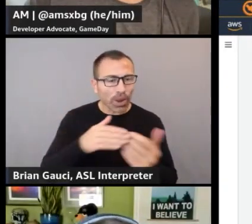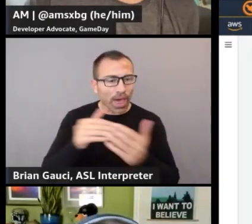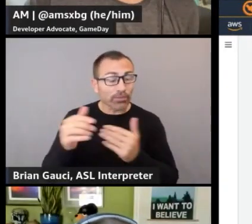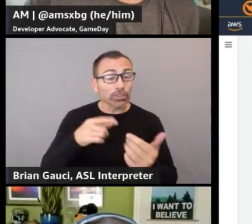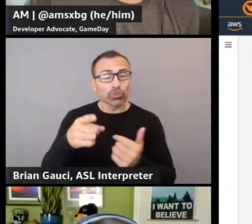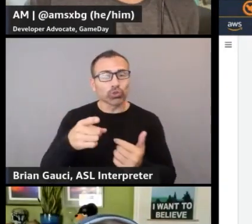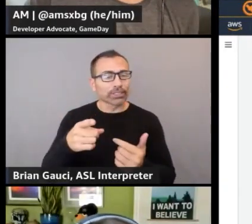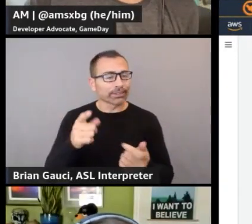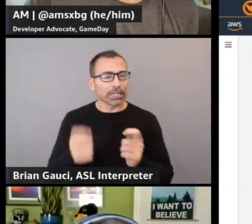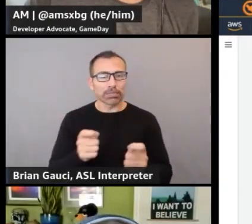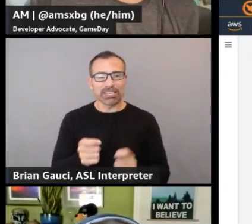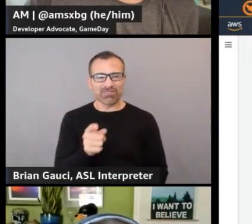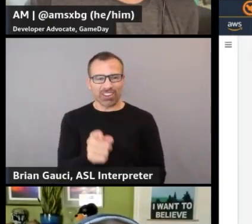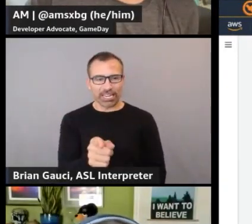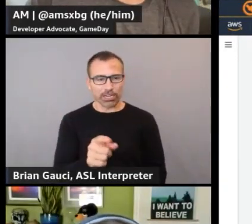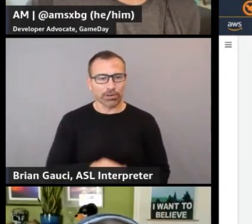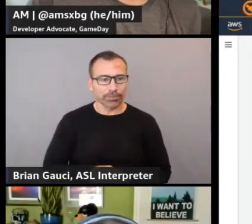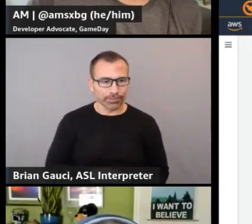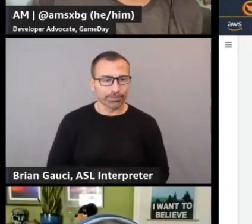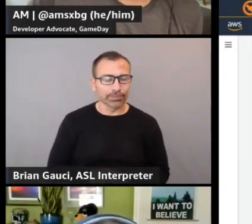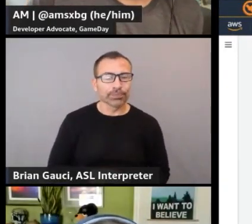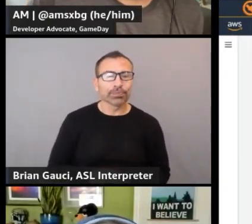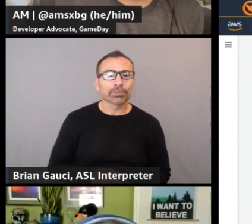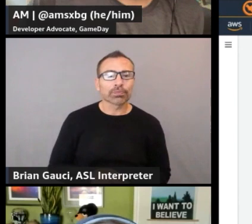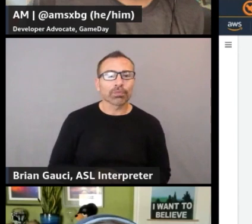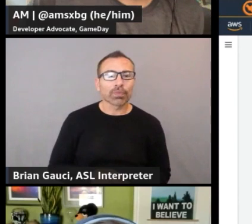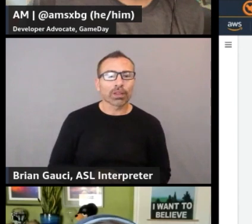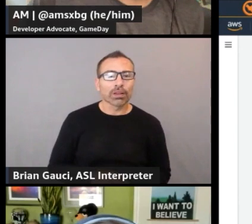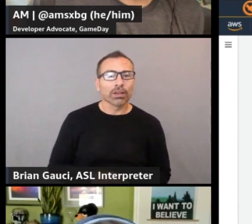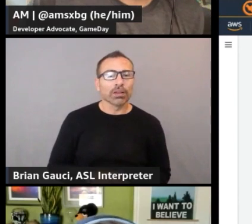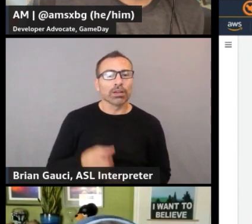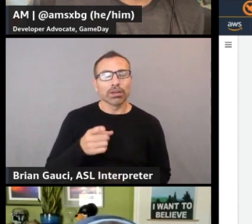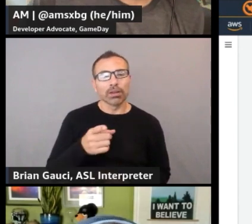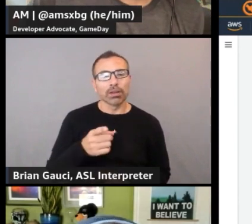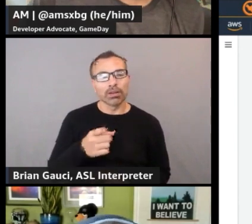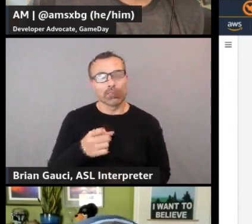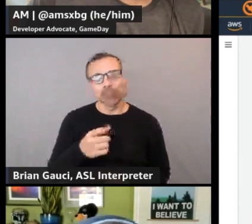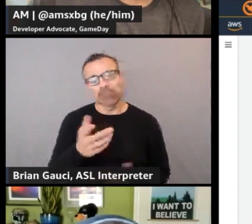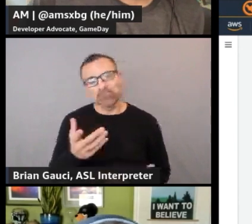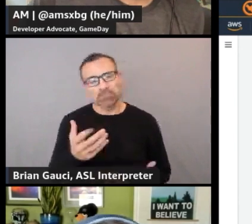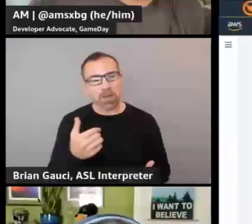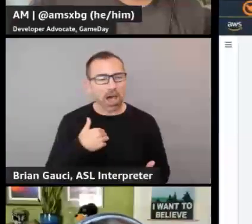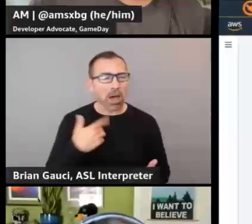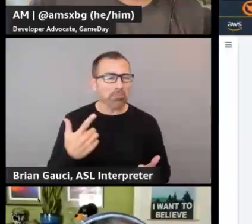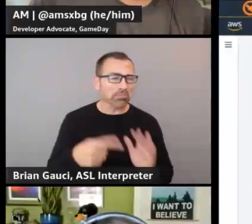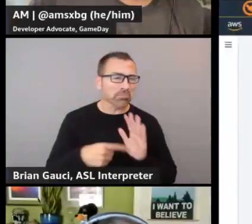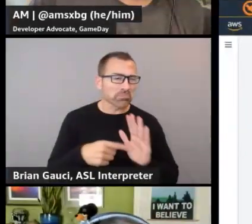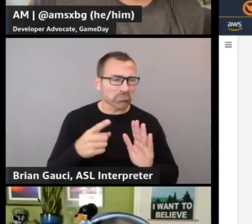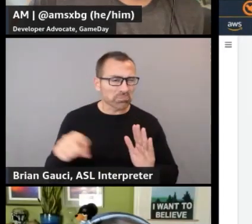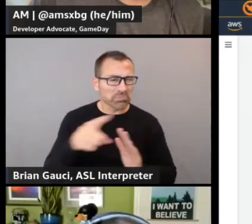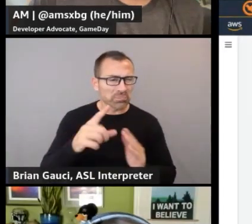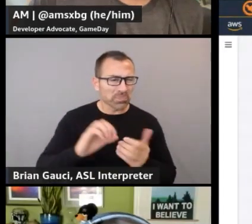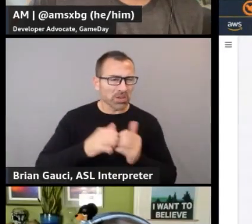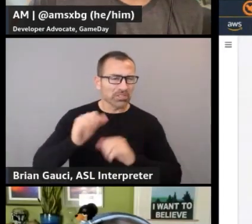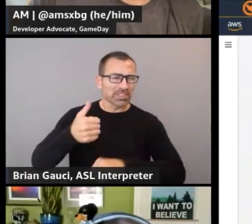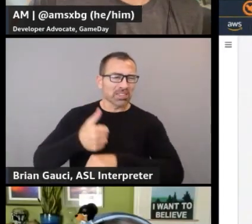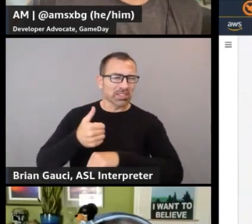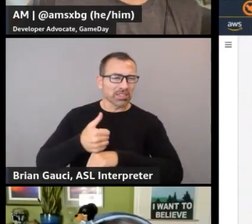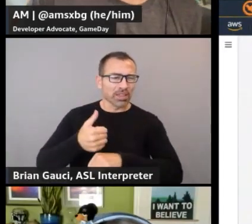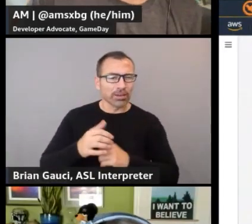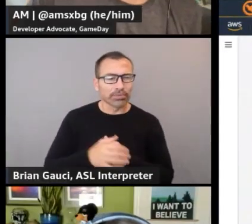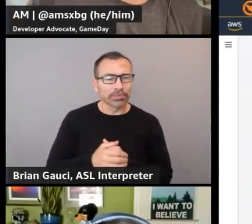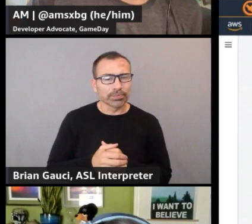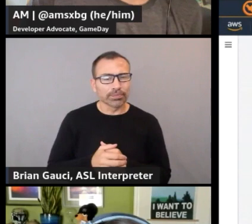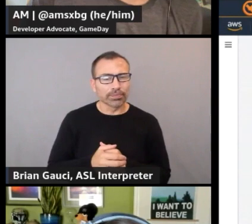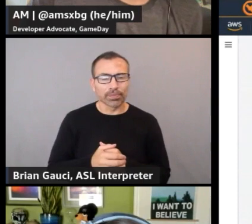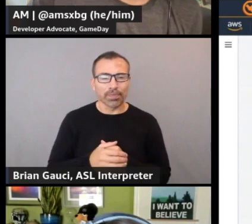version. Cool. And then you'd select that. And I'm going to give a bit of a tour in terms of how to set that up.